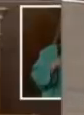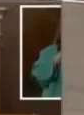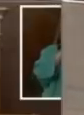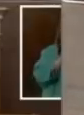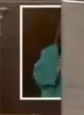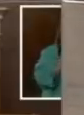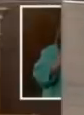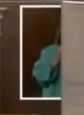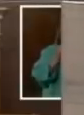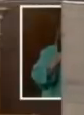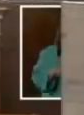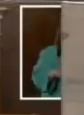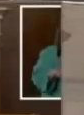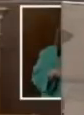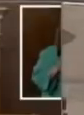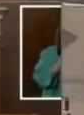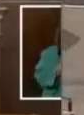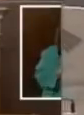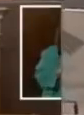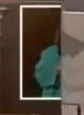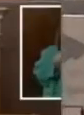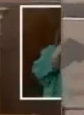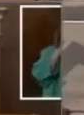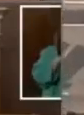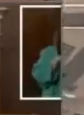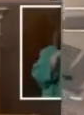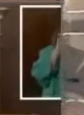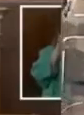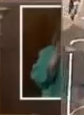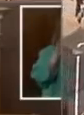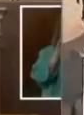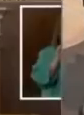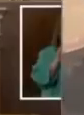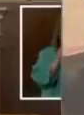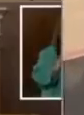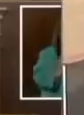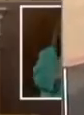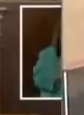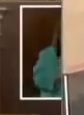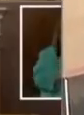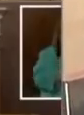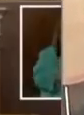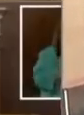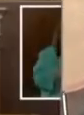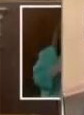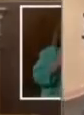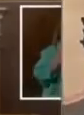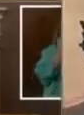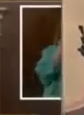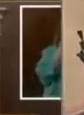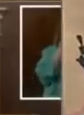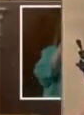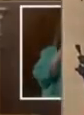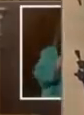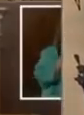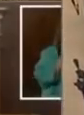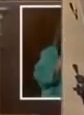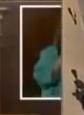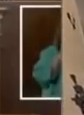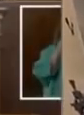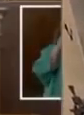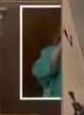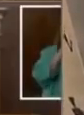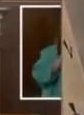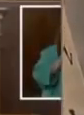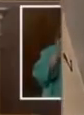happened. Tonight, I know that there are going to be demonstrations, at least up to the curfew.